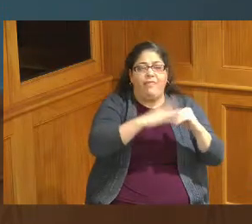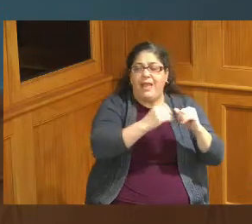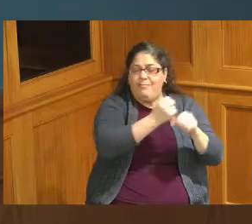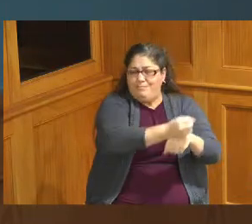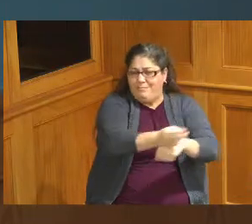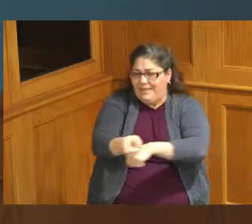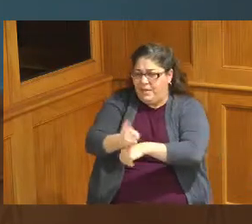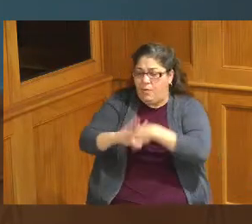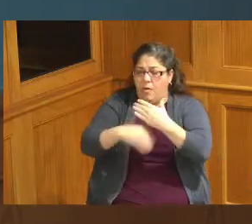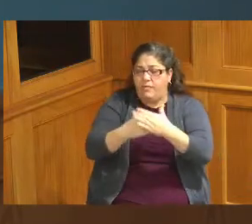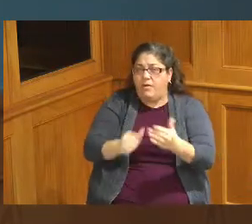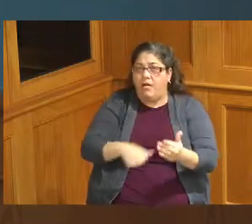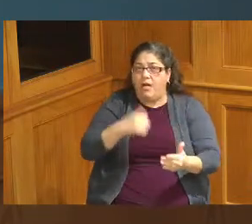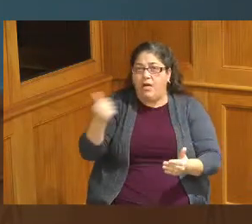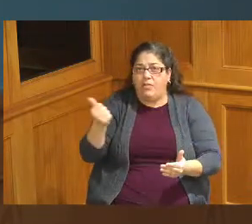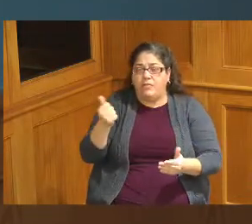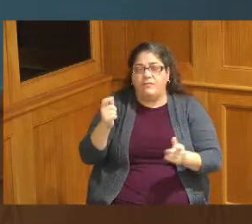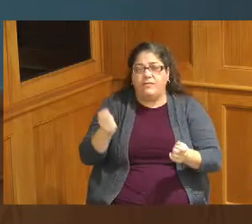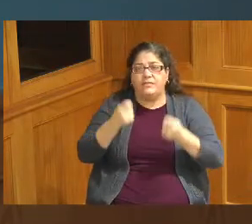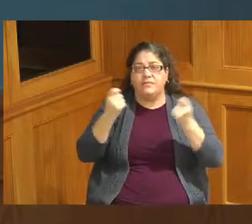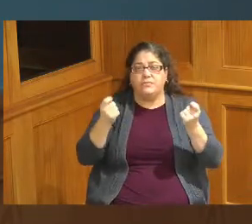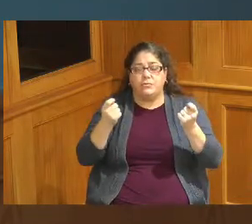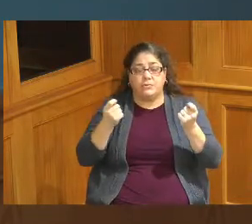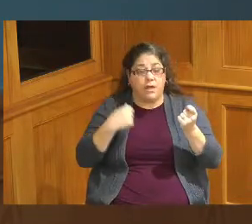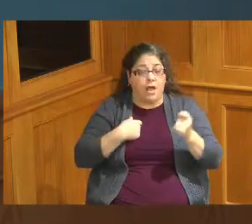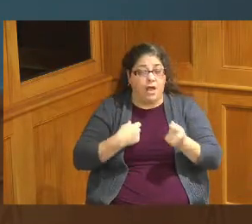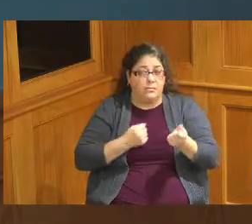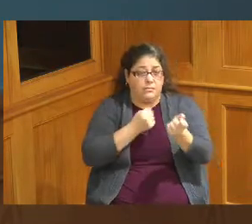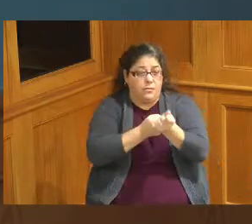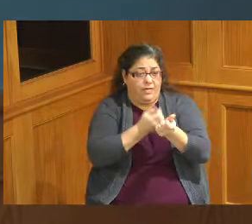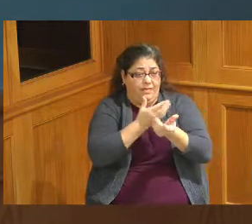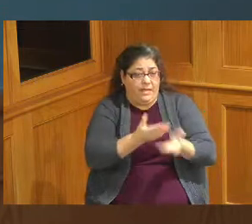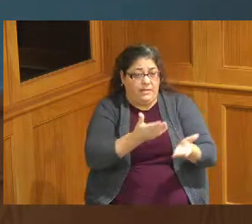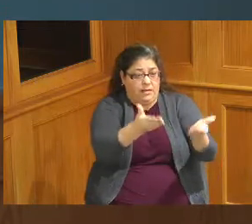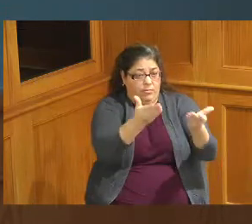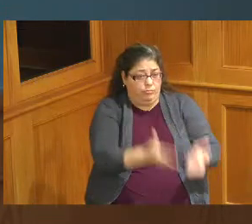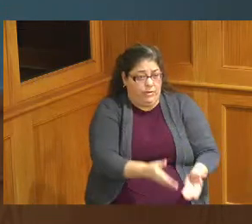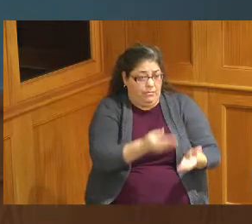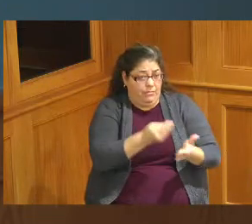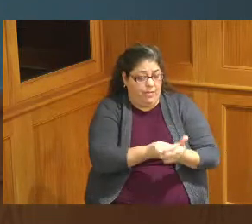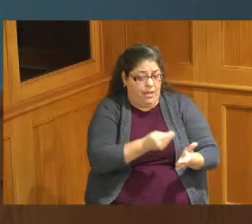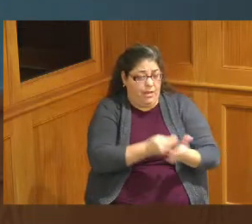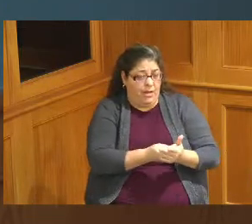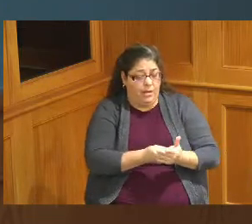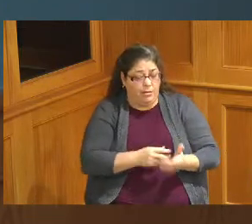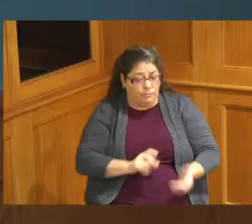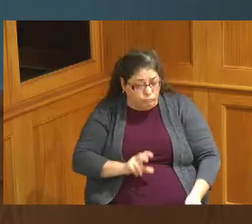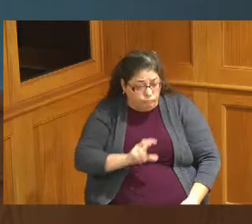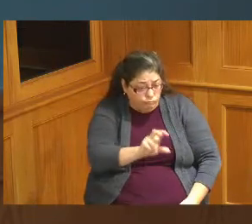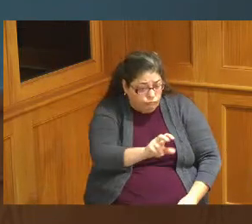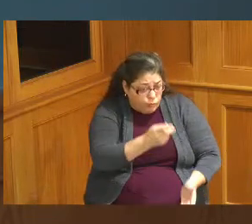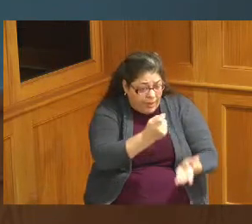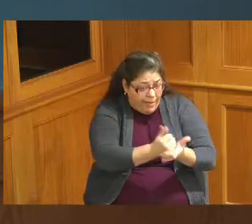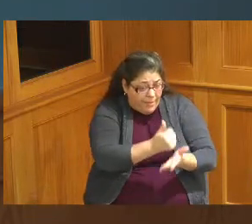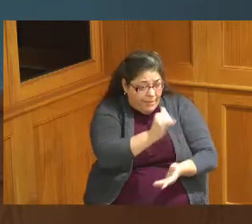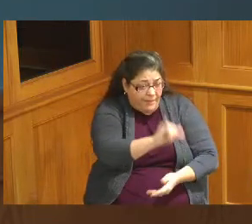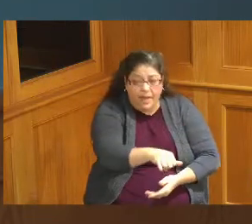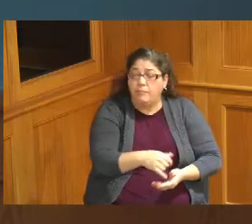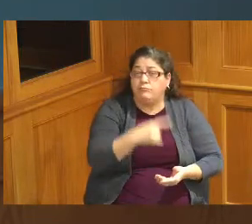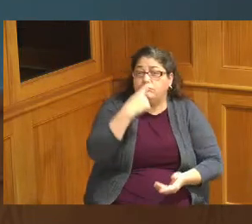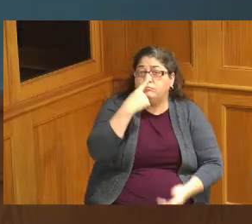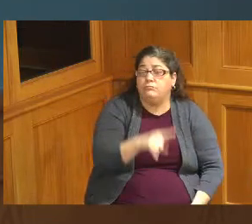So I'm for things that's going to bring in money. And I don't mind putting something toward that. And that's why